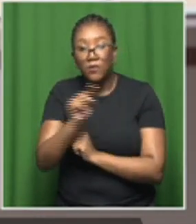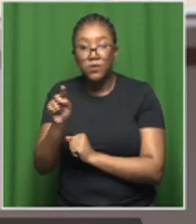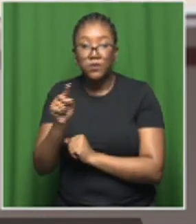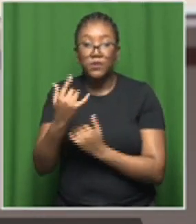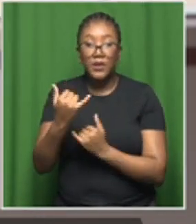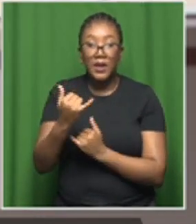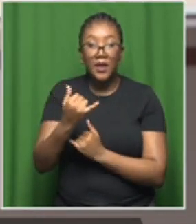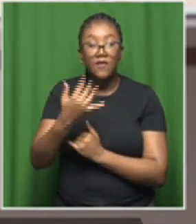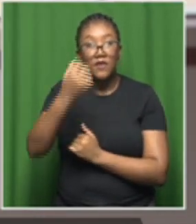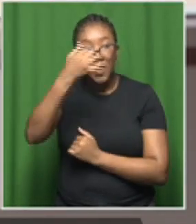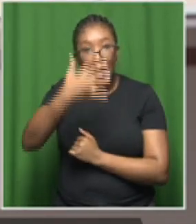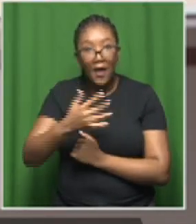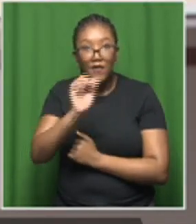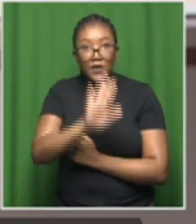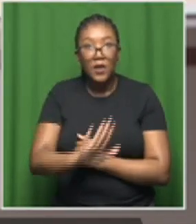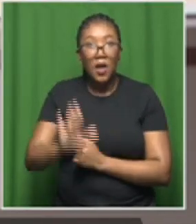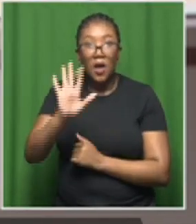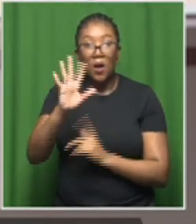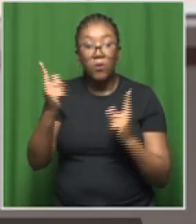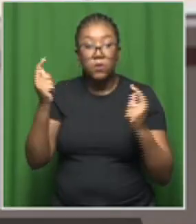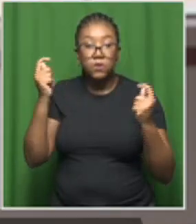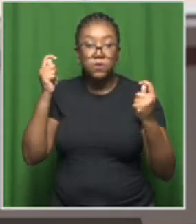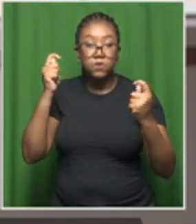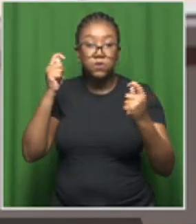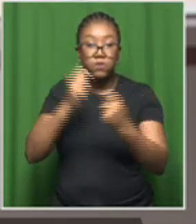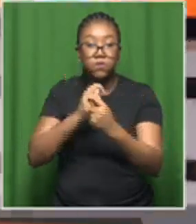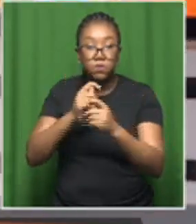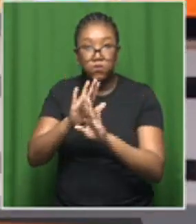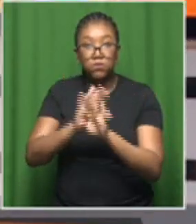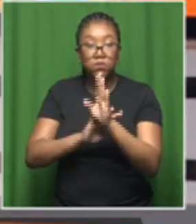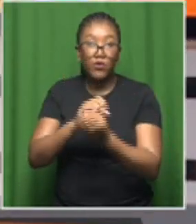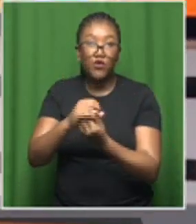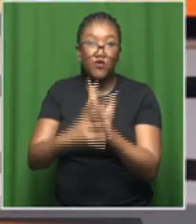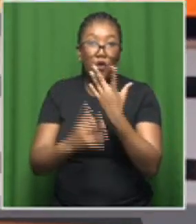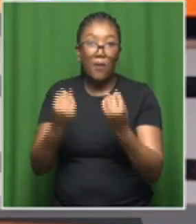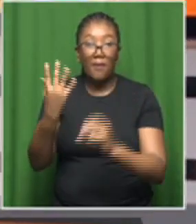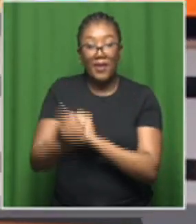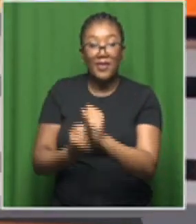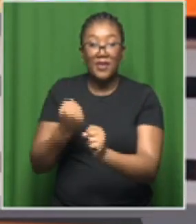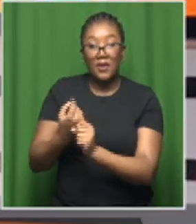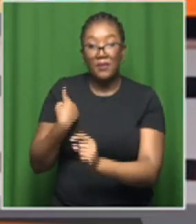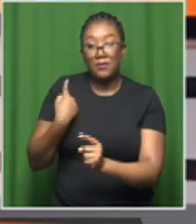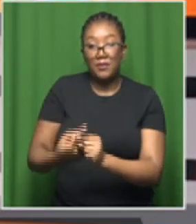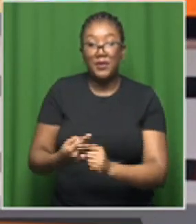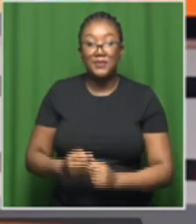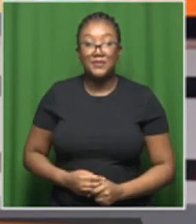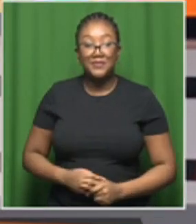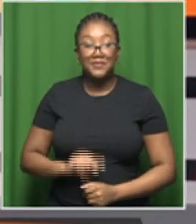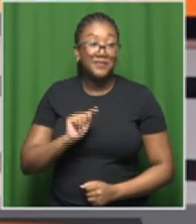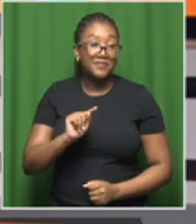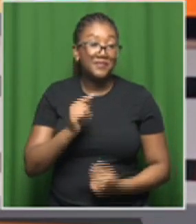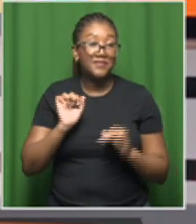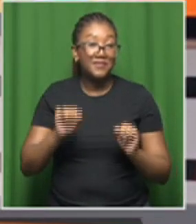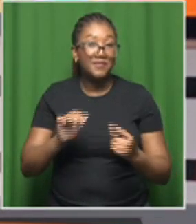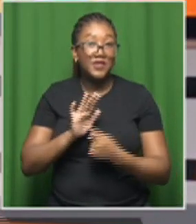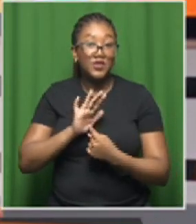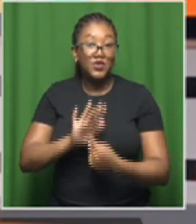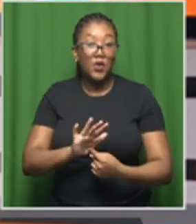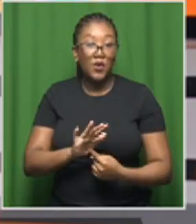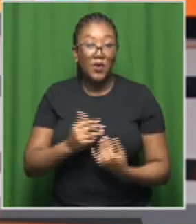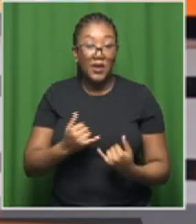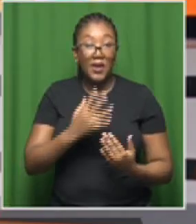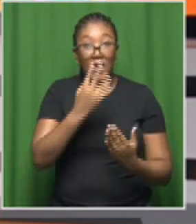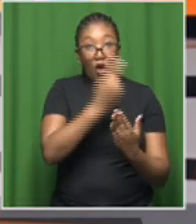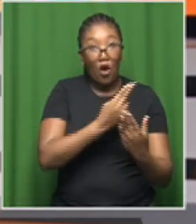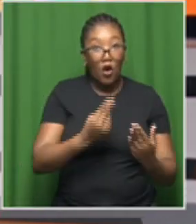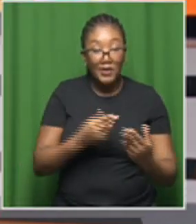continent's evolution over the years and the centuries. But above and beyond, it is also a reflection of the merger between art